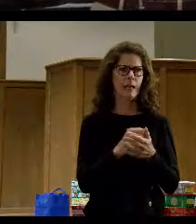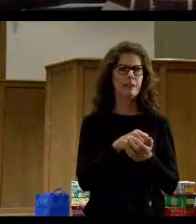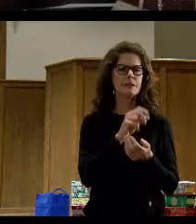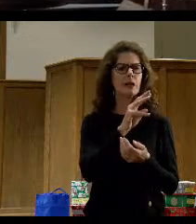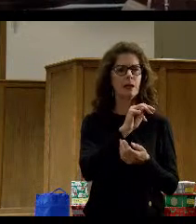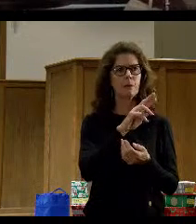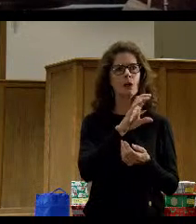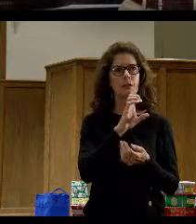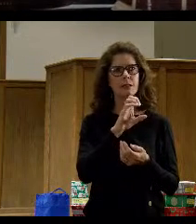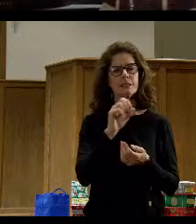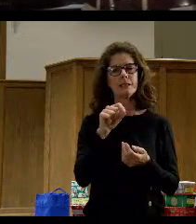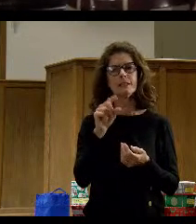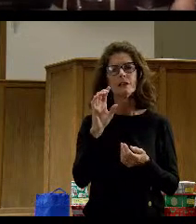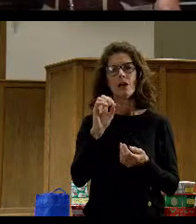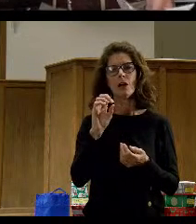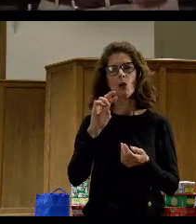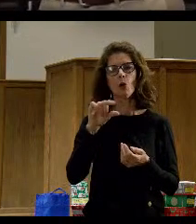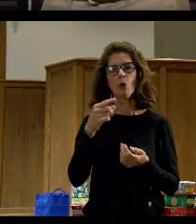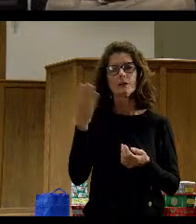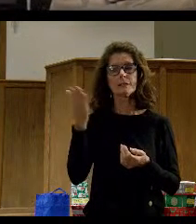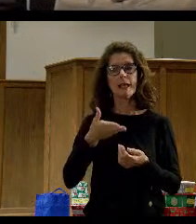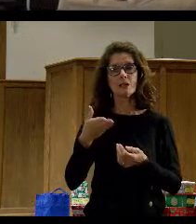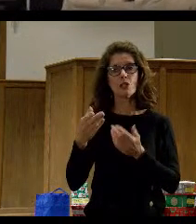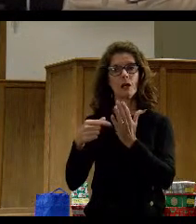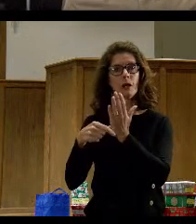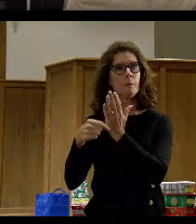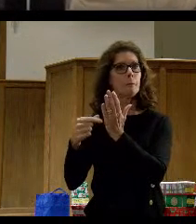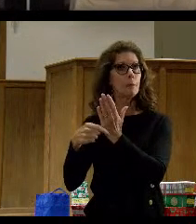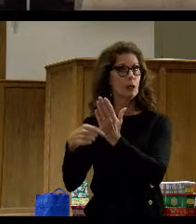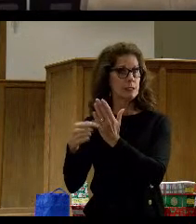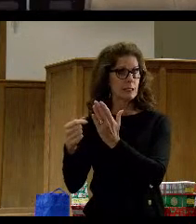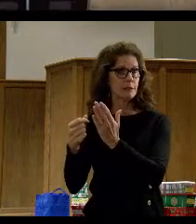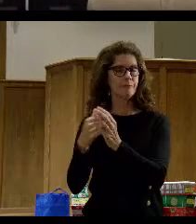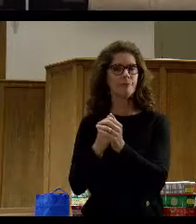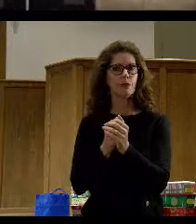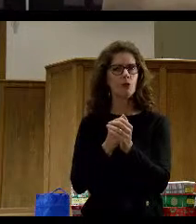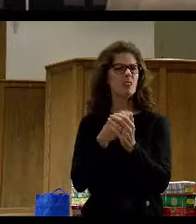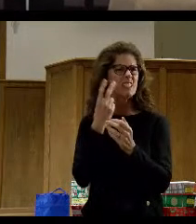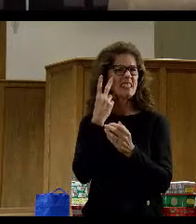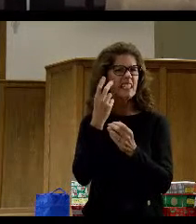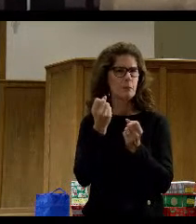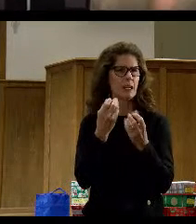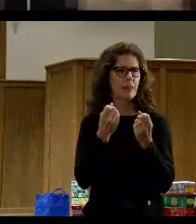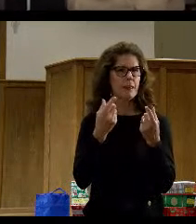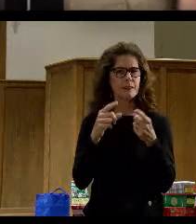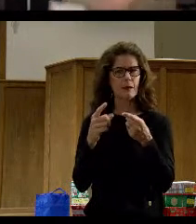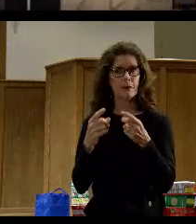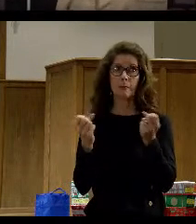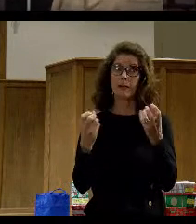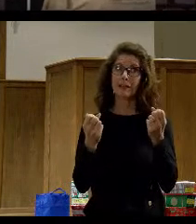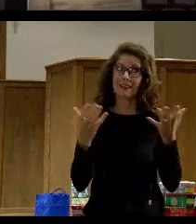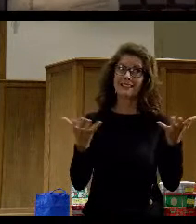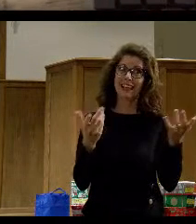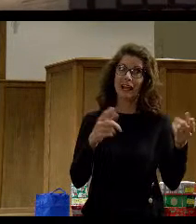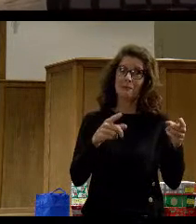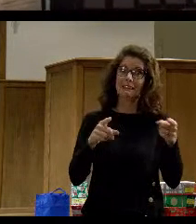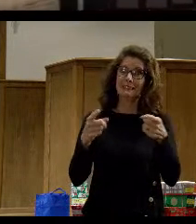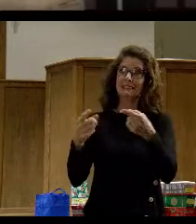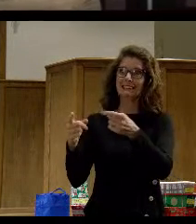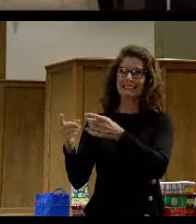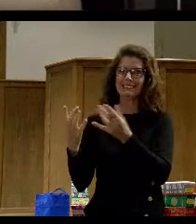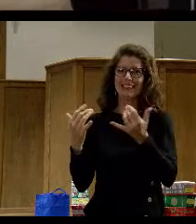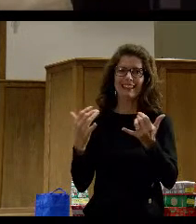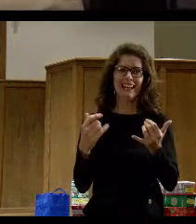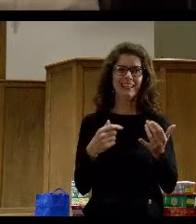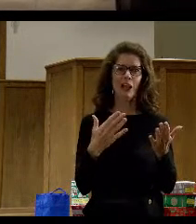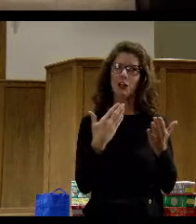the app as well. Just a good way to keep up with what's happening. And there's a lot happening right now, and a lot of good things to be a part of, and so that's a good way that you can keep